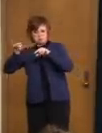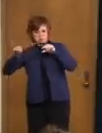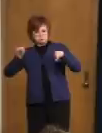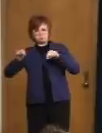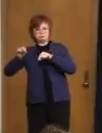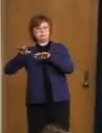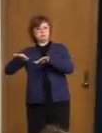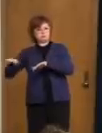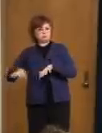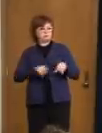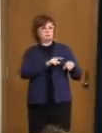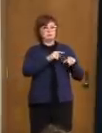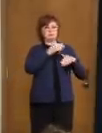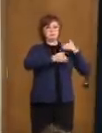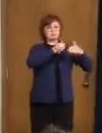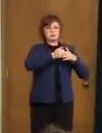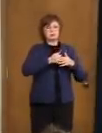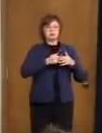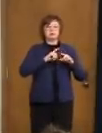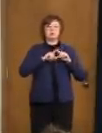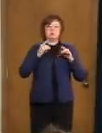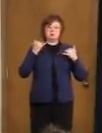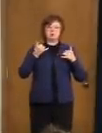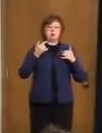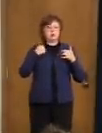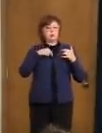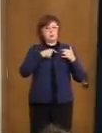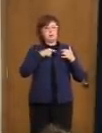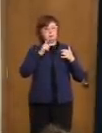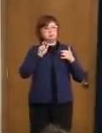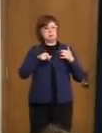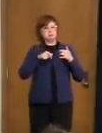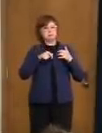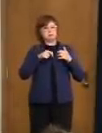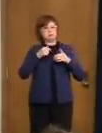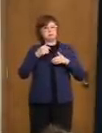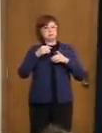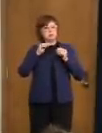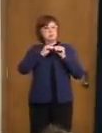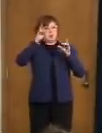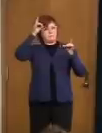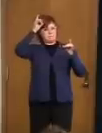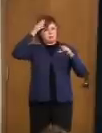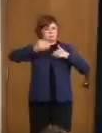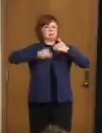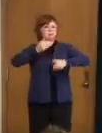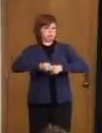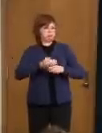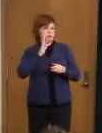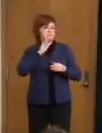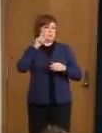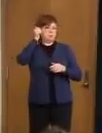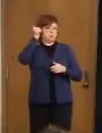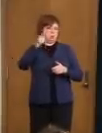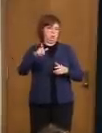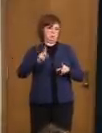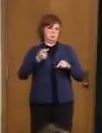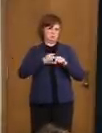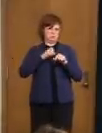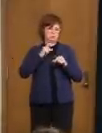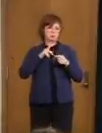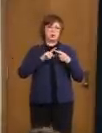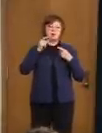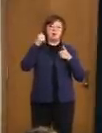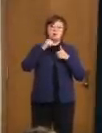speed up the pace of vaccinations for Saskatchewan residents. For the Pfizer pilot project, we decided to withhold